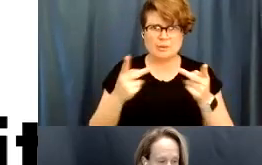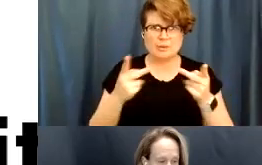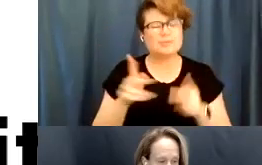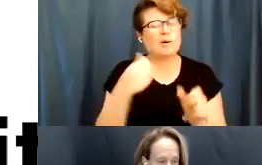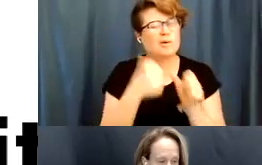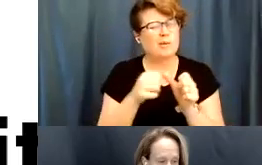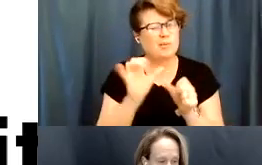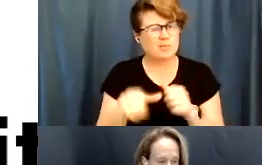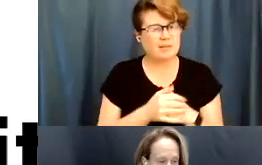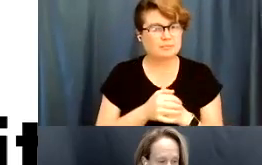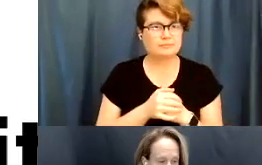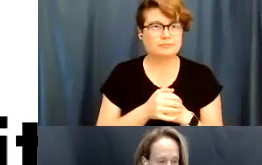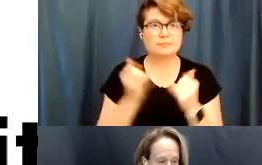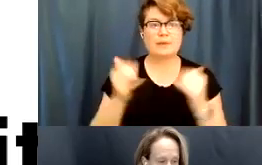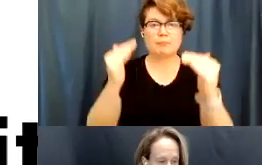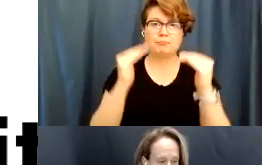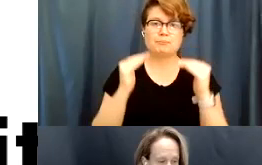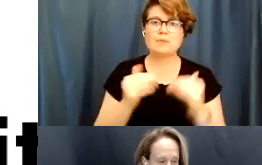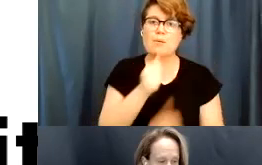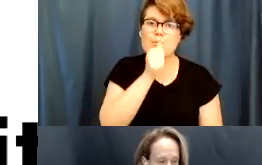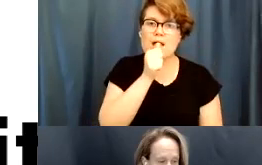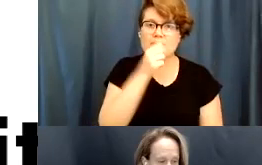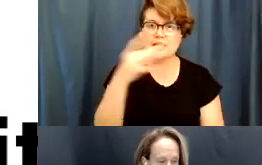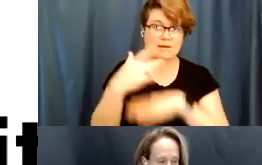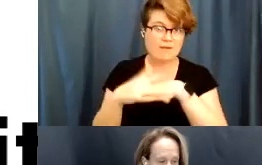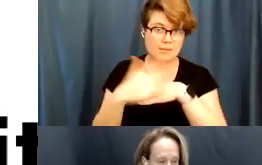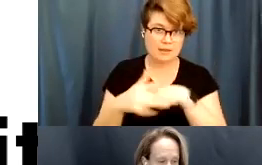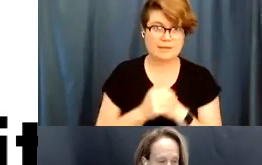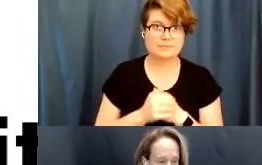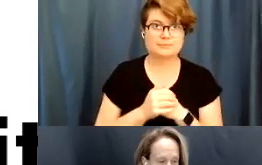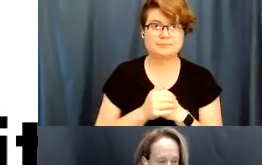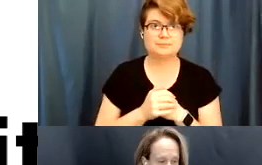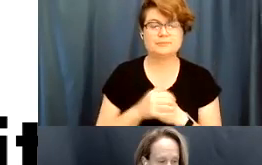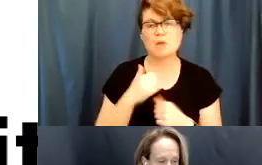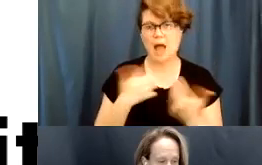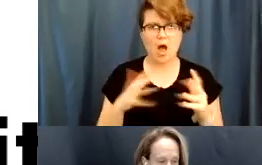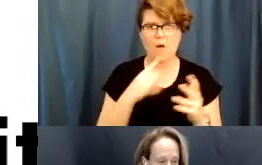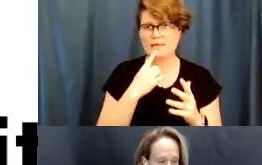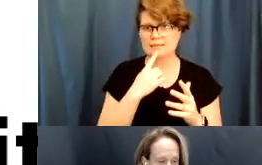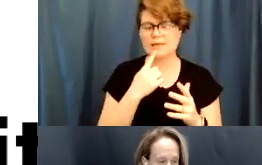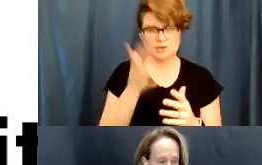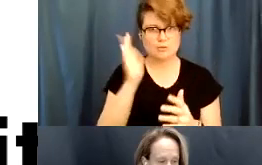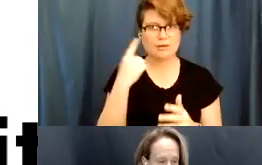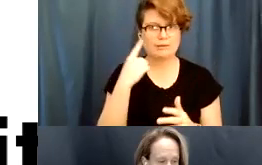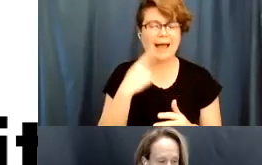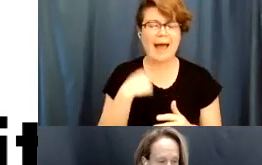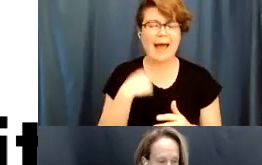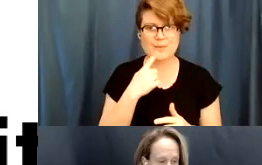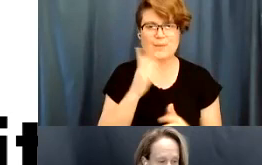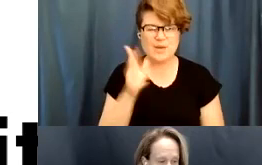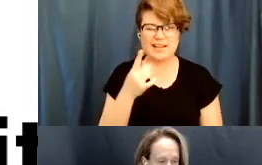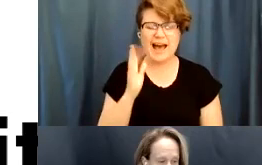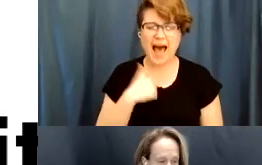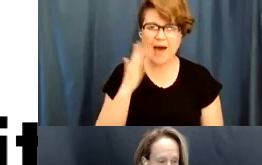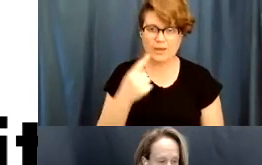Let's switch over to privacy and availability. As I already said, and you're actually going to hear me say a few times,